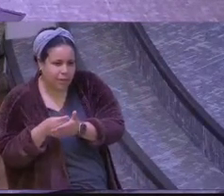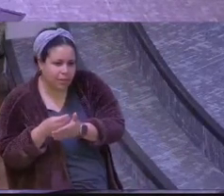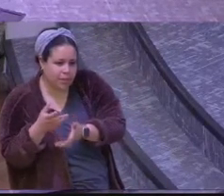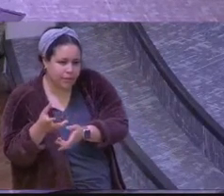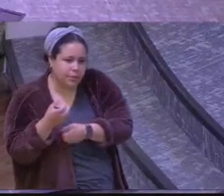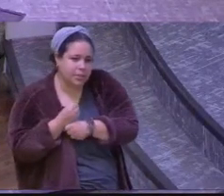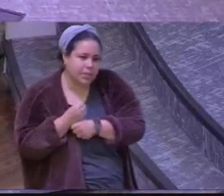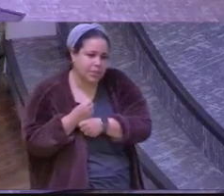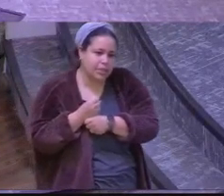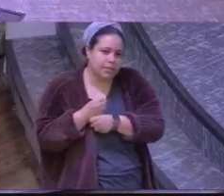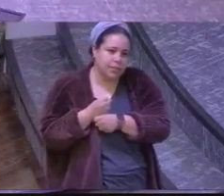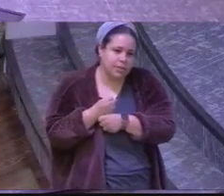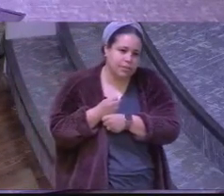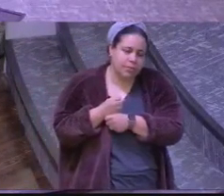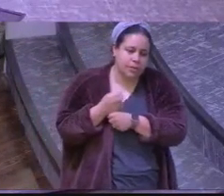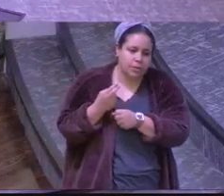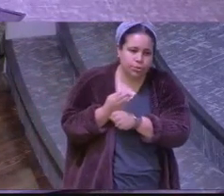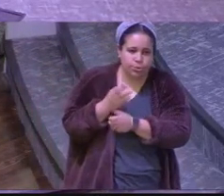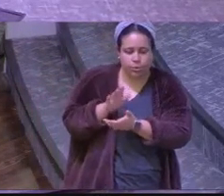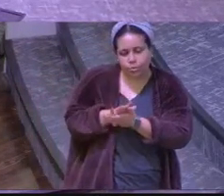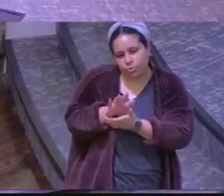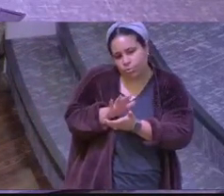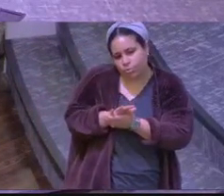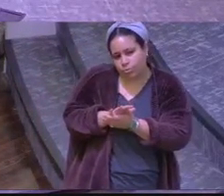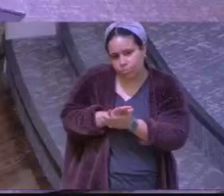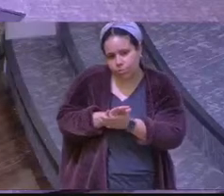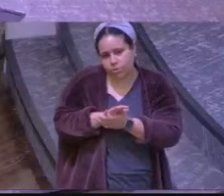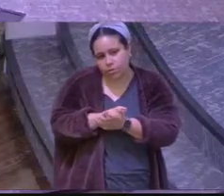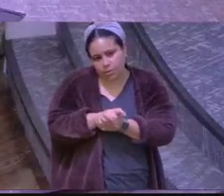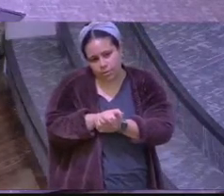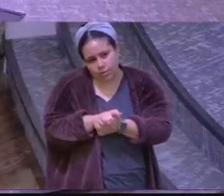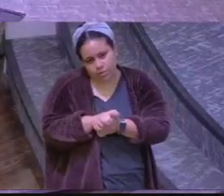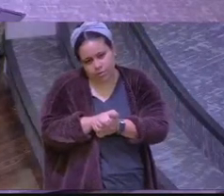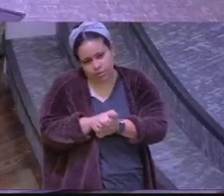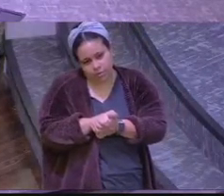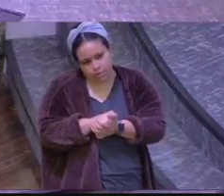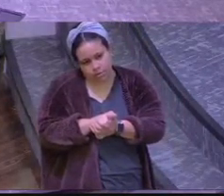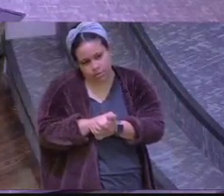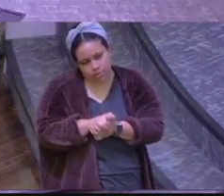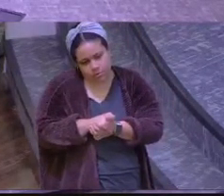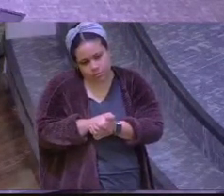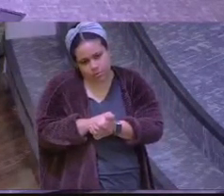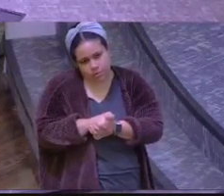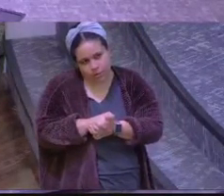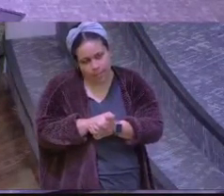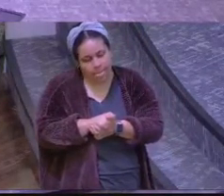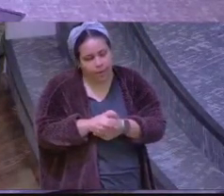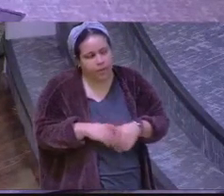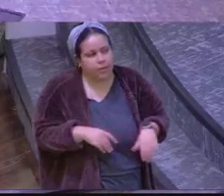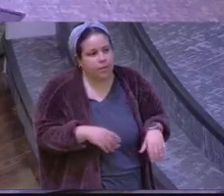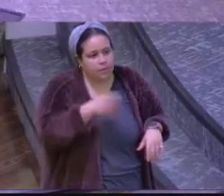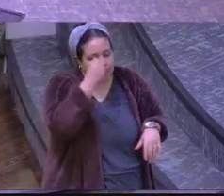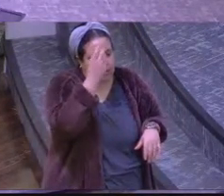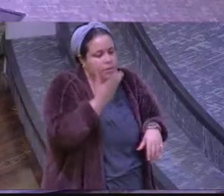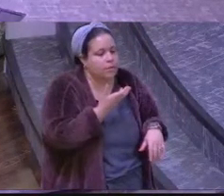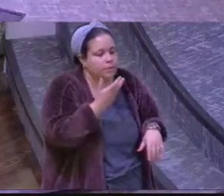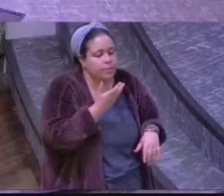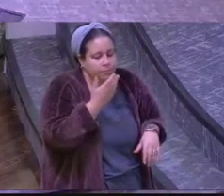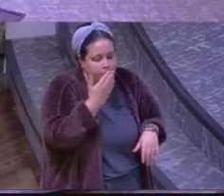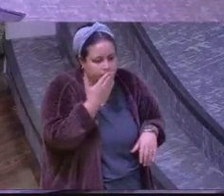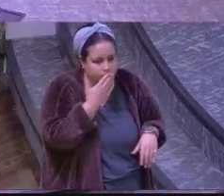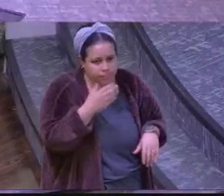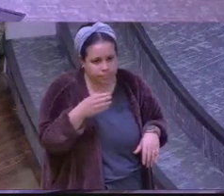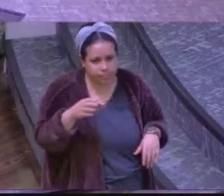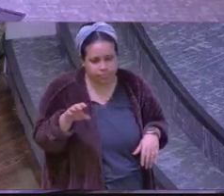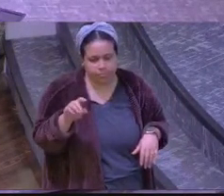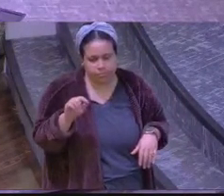that, I believe, communities and schools recently. Yes, I just received word from Mr. Tim Johnson on yesterday